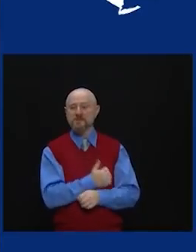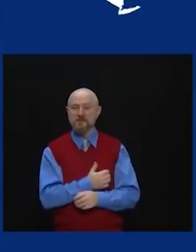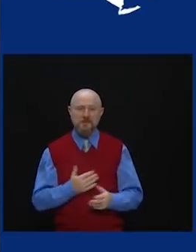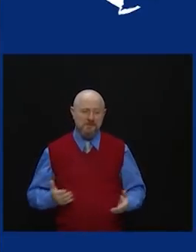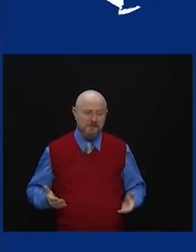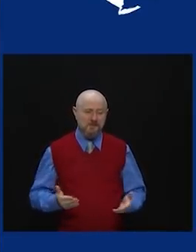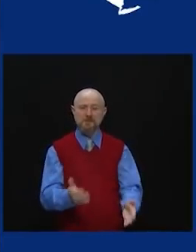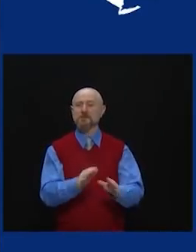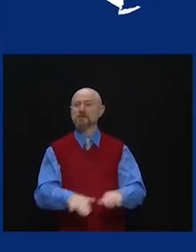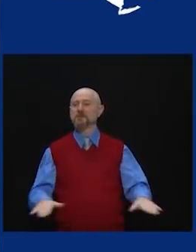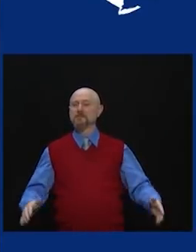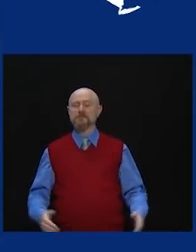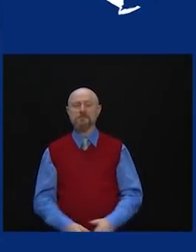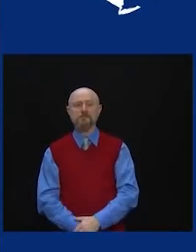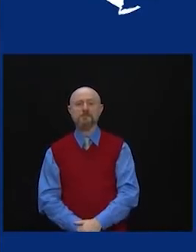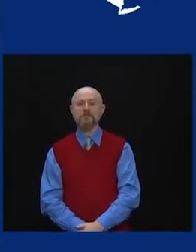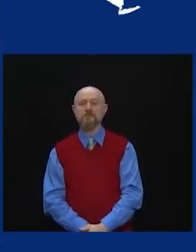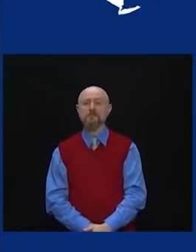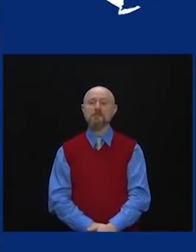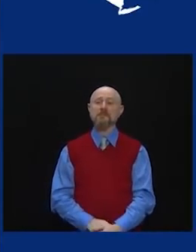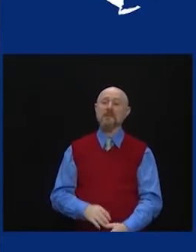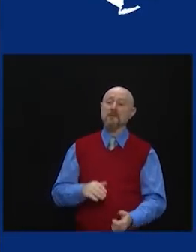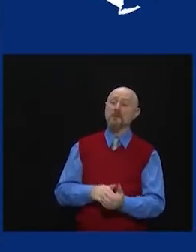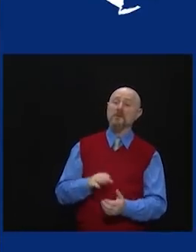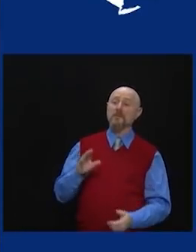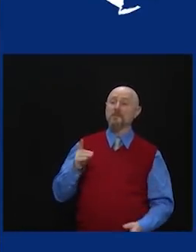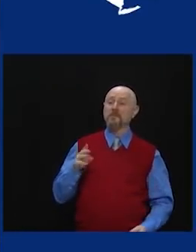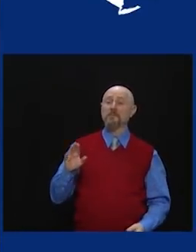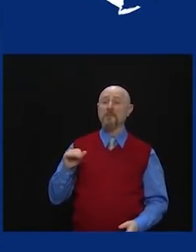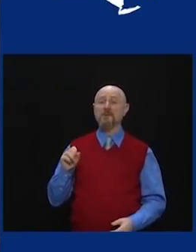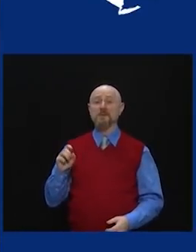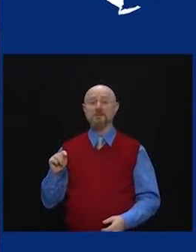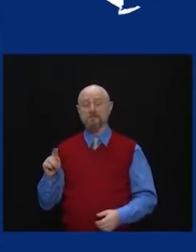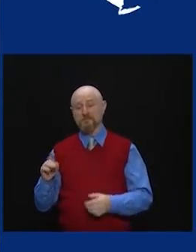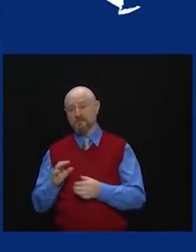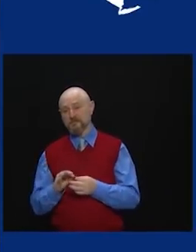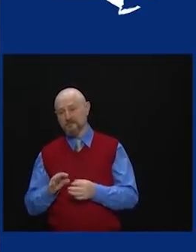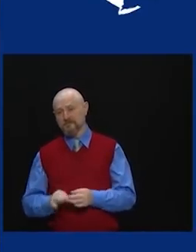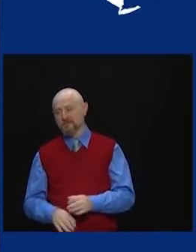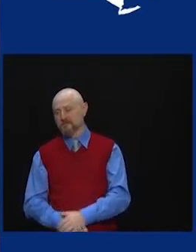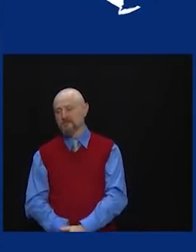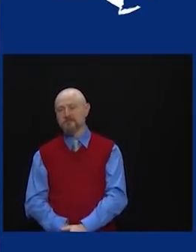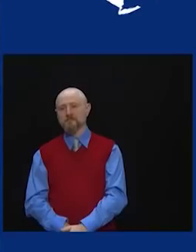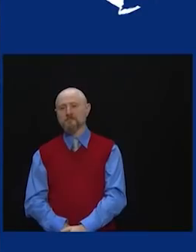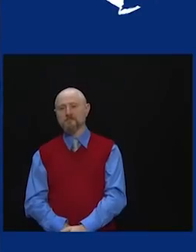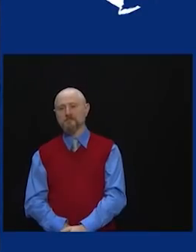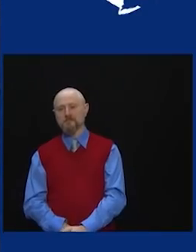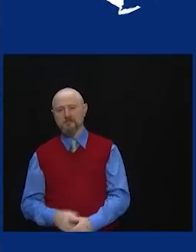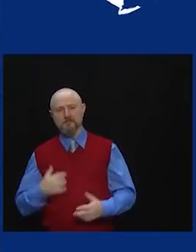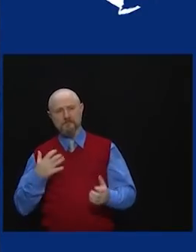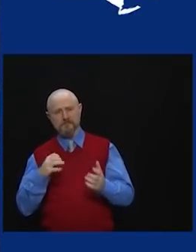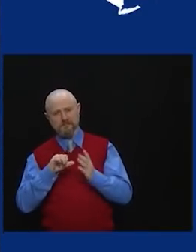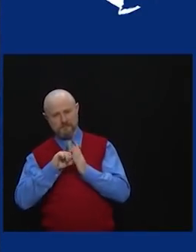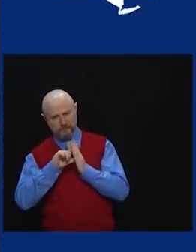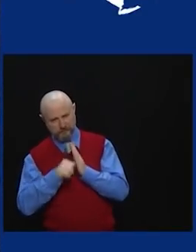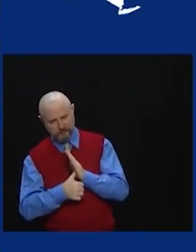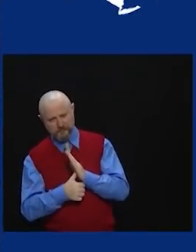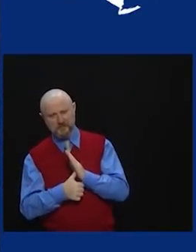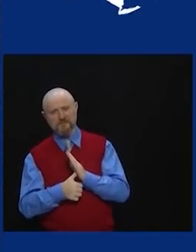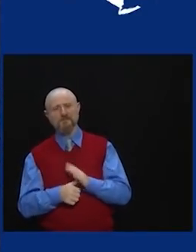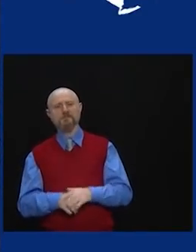So I do really want to echo that point, that I don't think that we should think of political lines hardening around